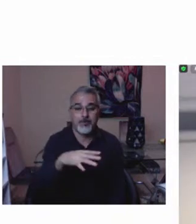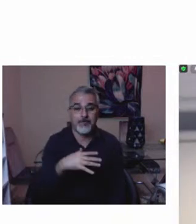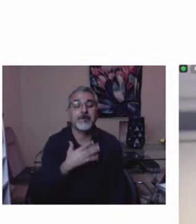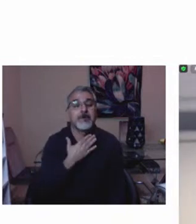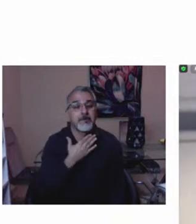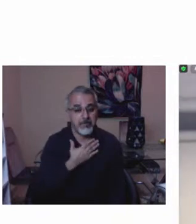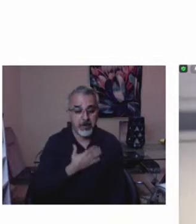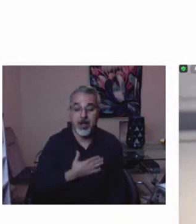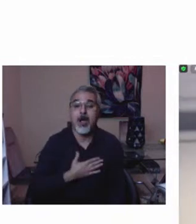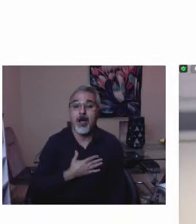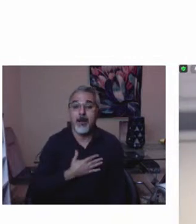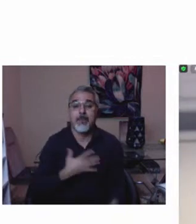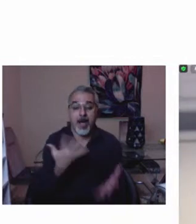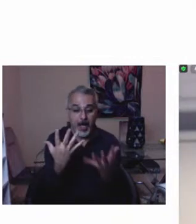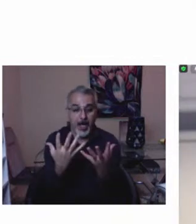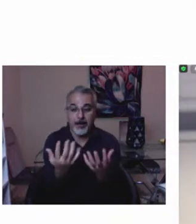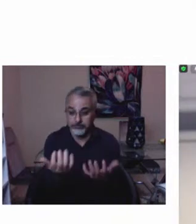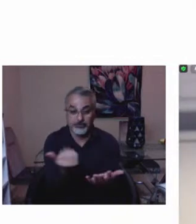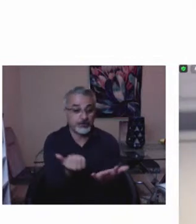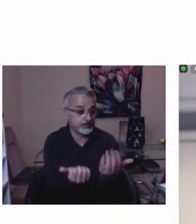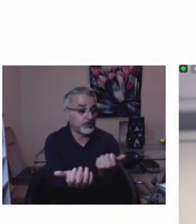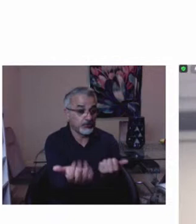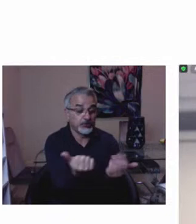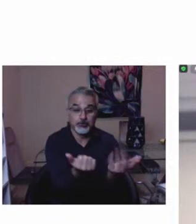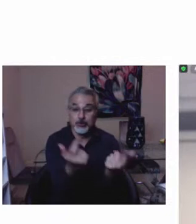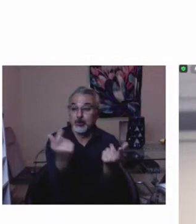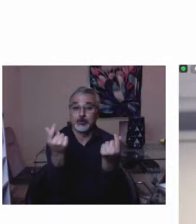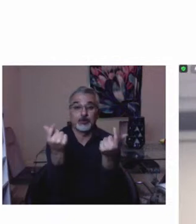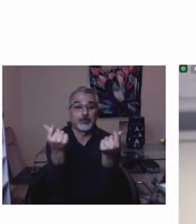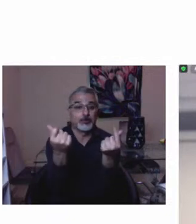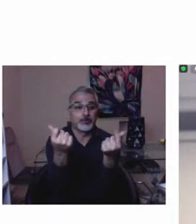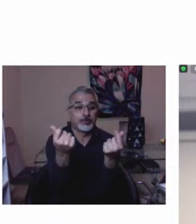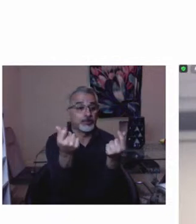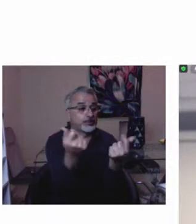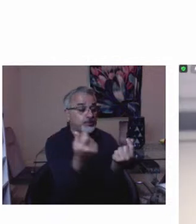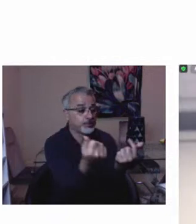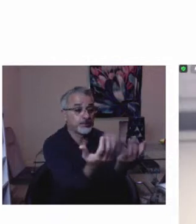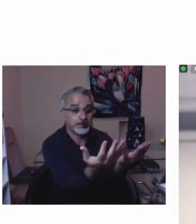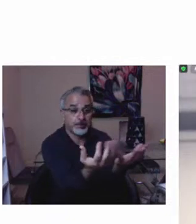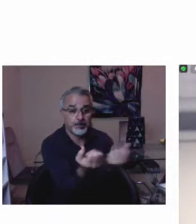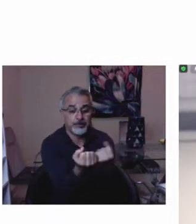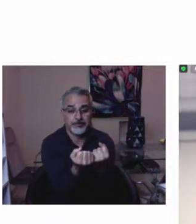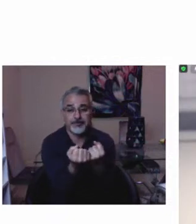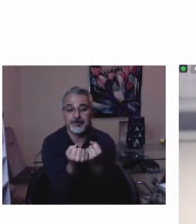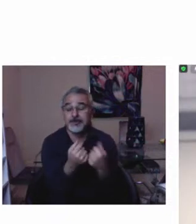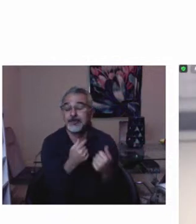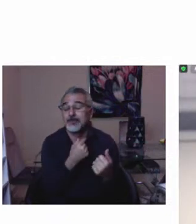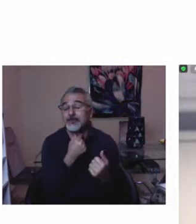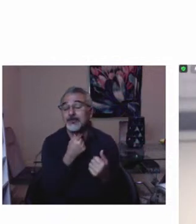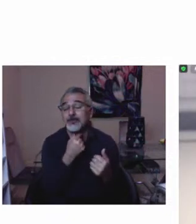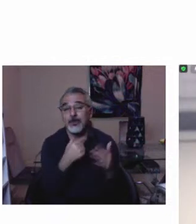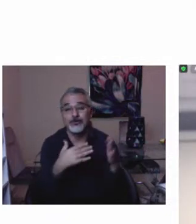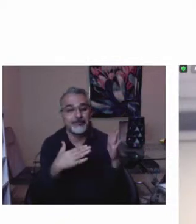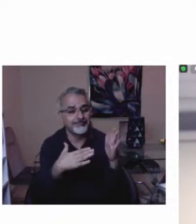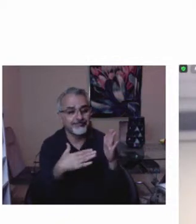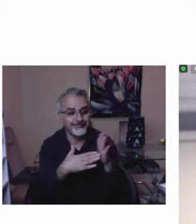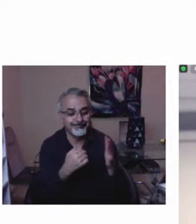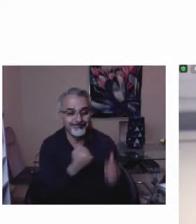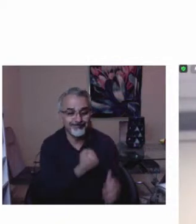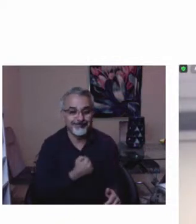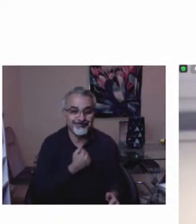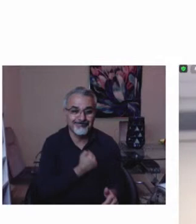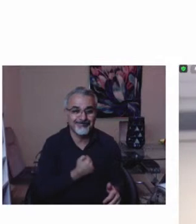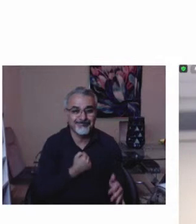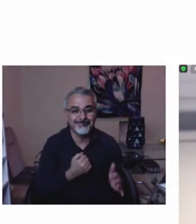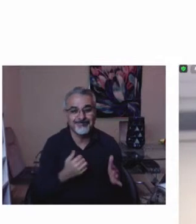the youth, and for that we need financing. We've asked the member states, the regional organizations and sub-regional organizations